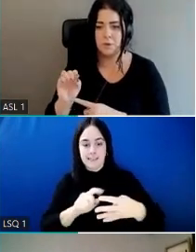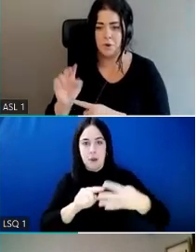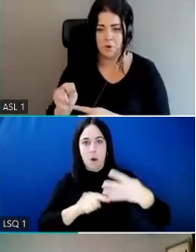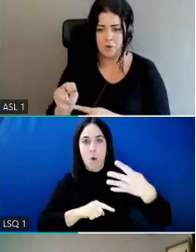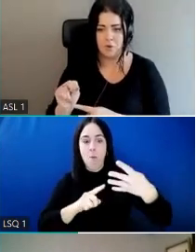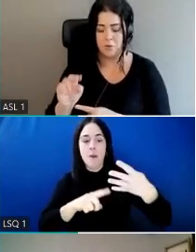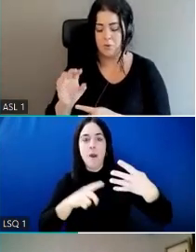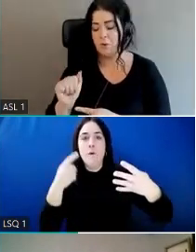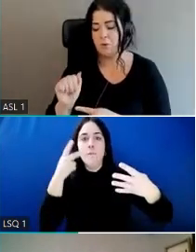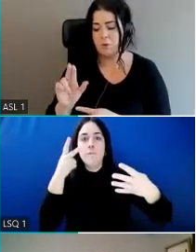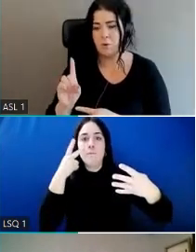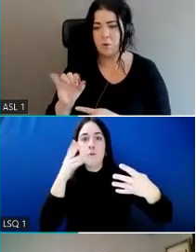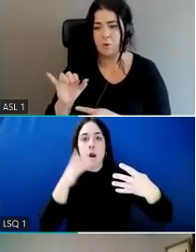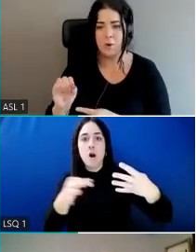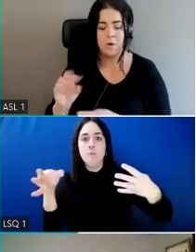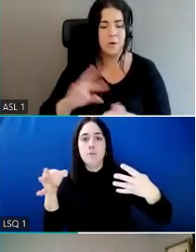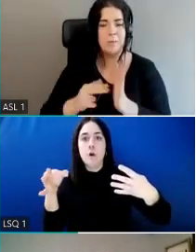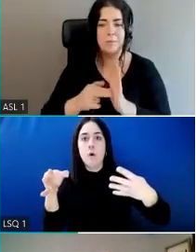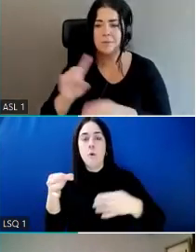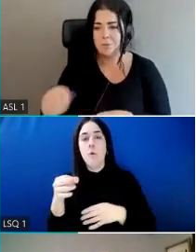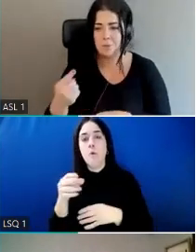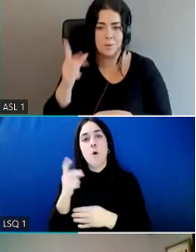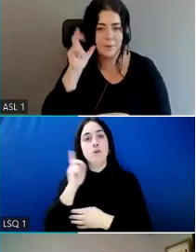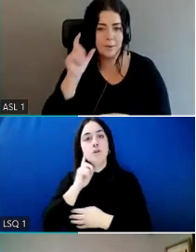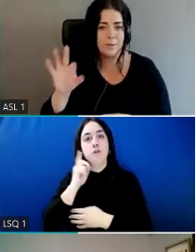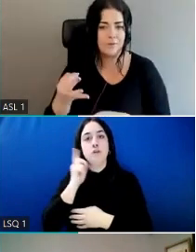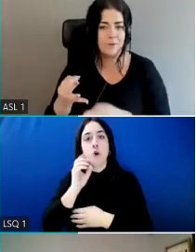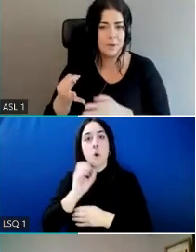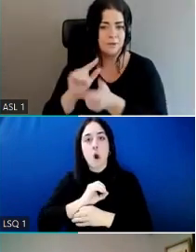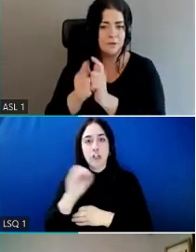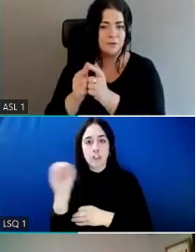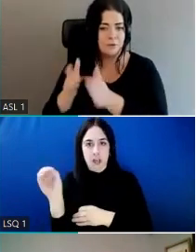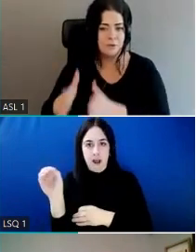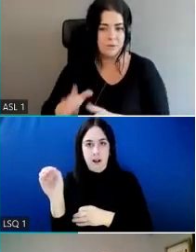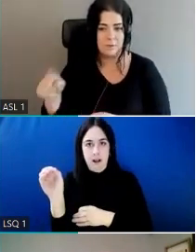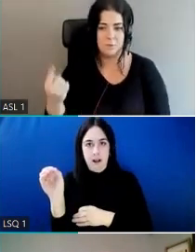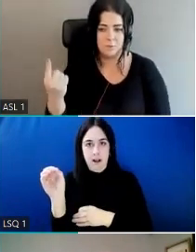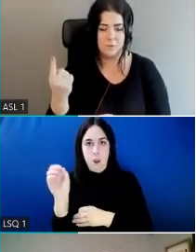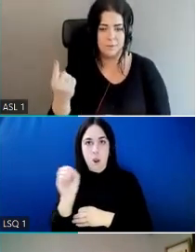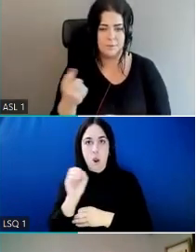now hear the French interpreter only.